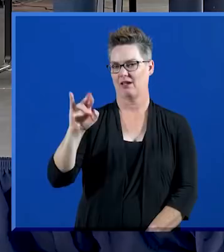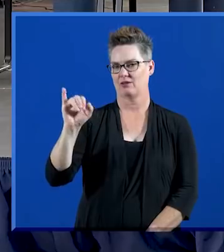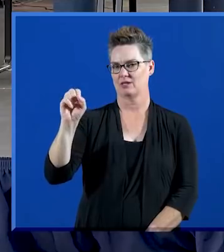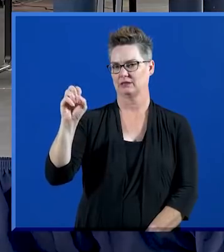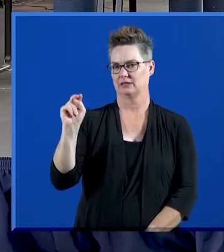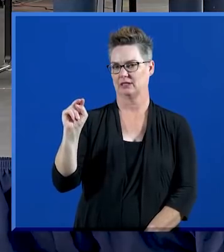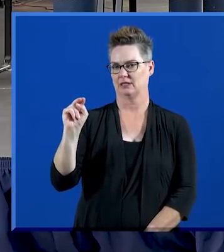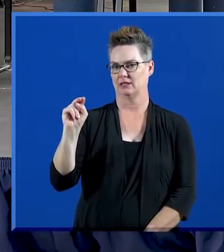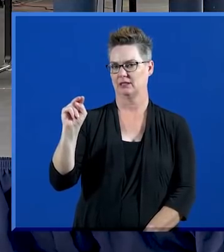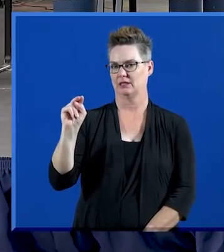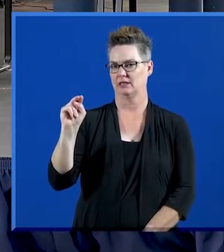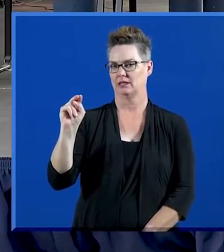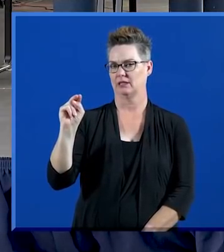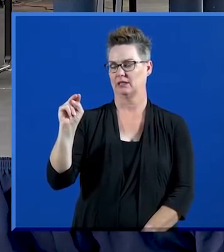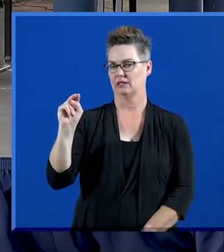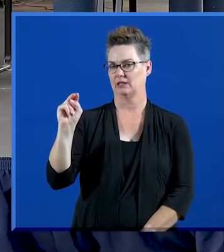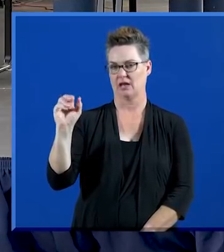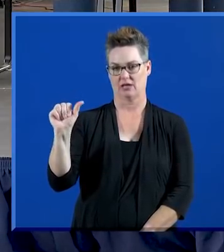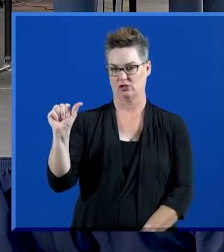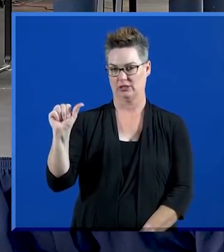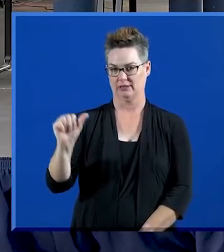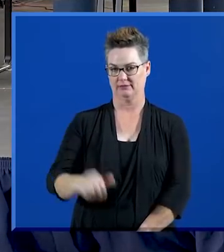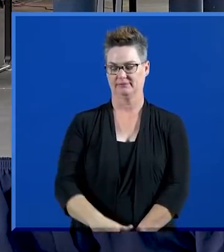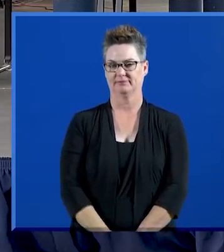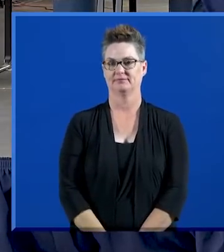Harrison Edgley.